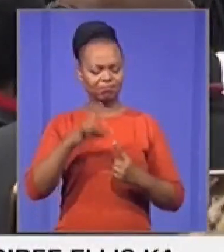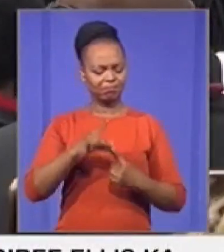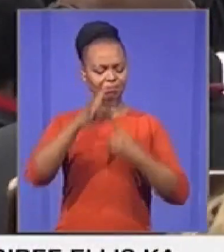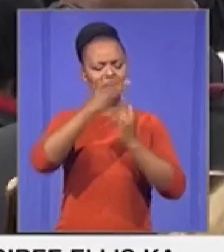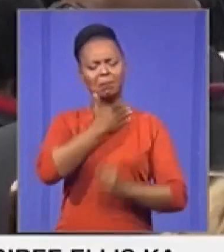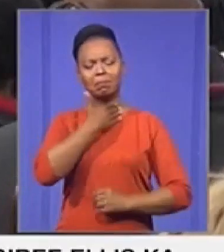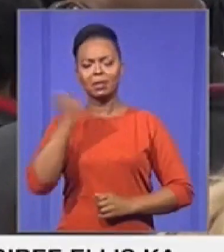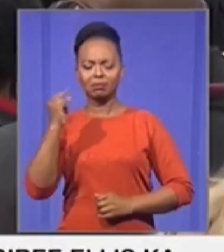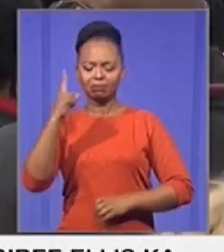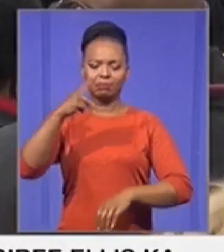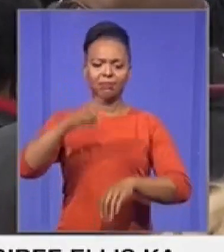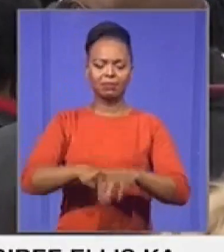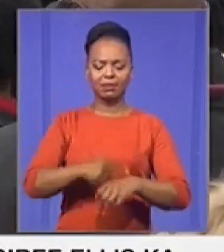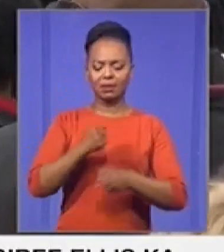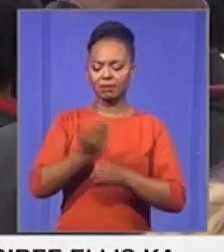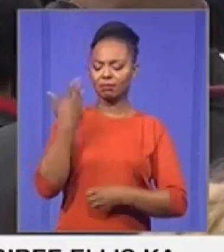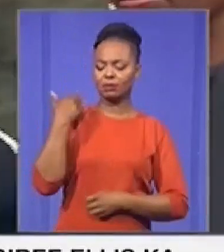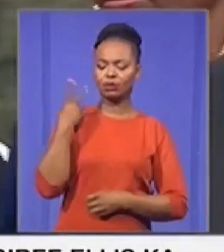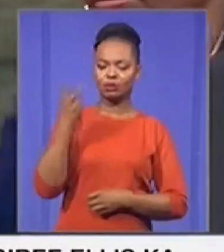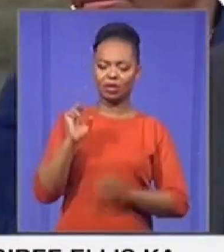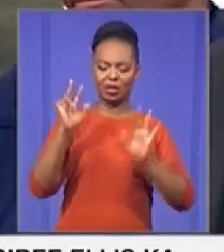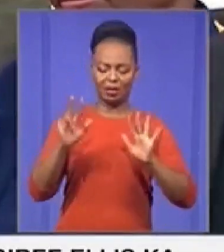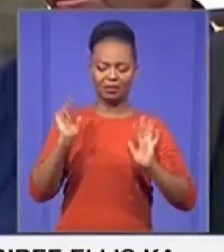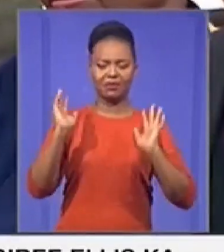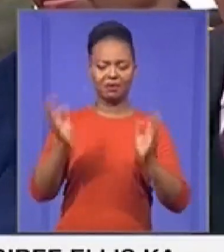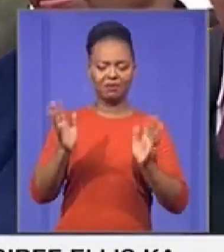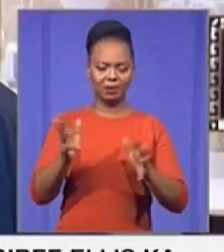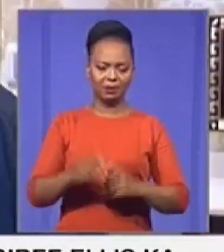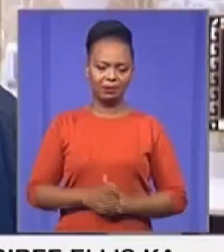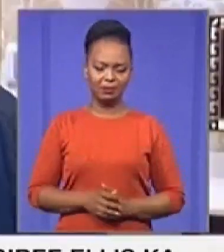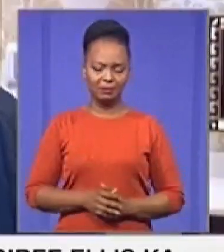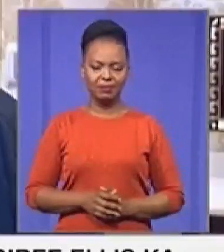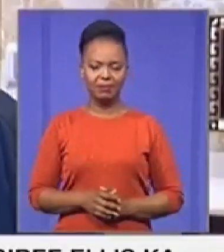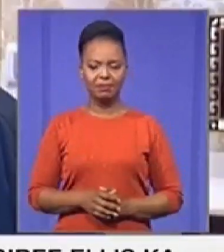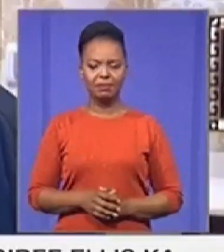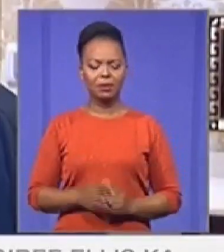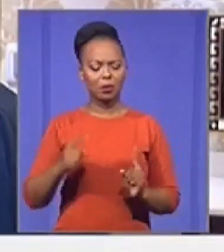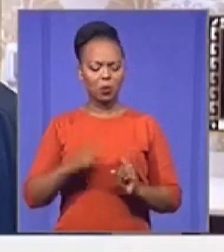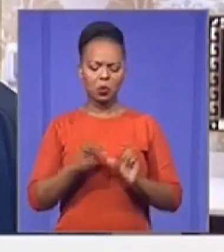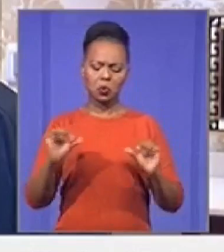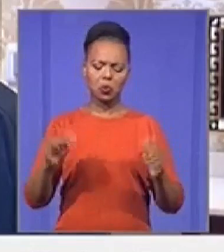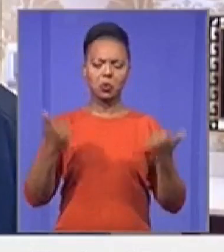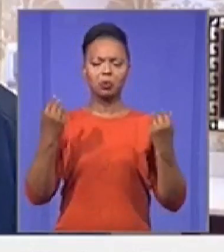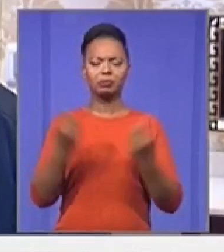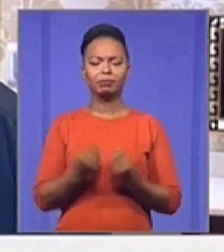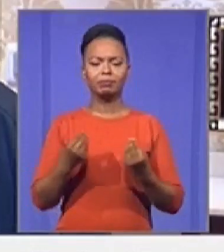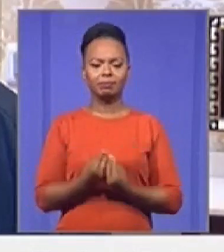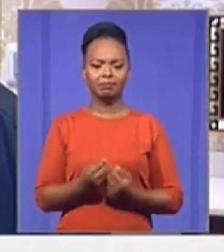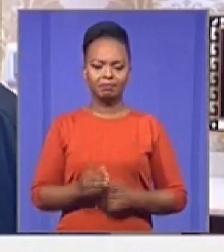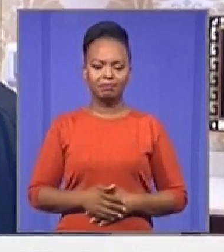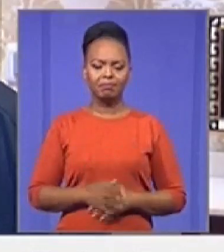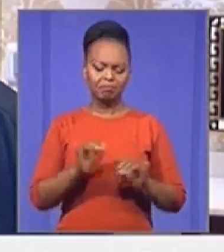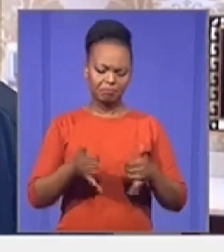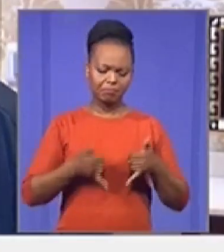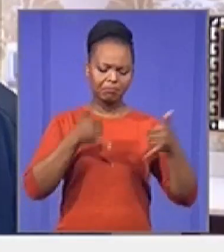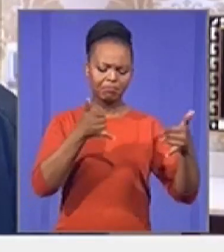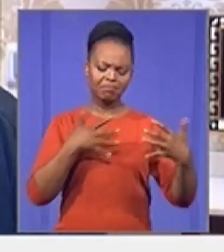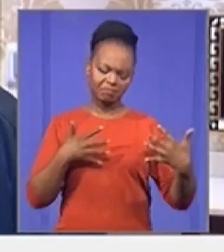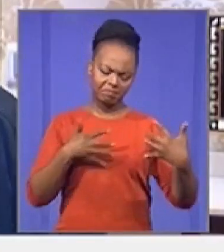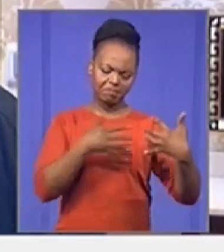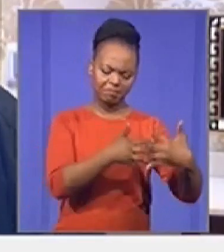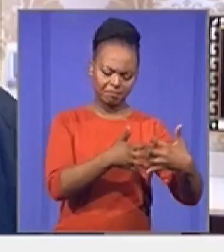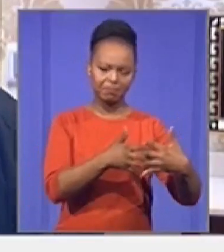la mathomo ka ngwaga wa 2018. She did a good thing and she deserved that award, and we